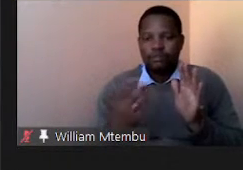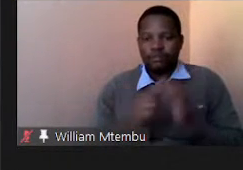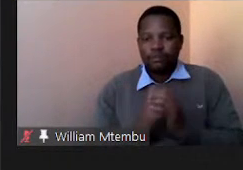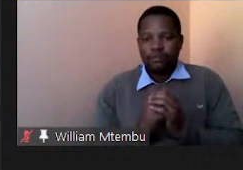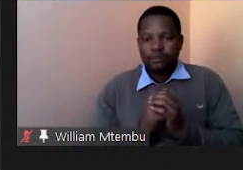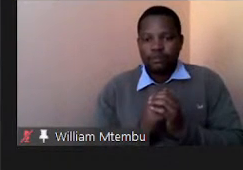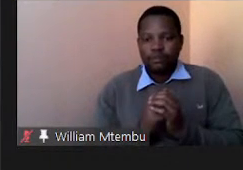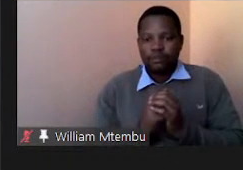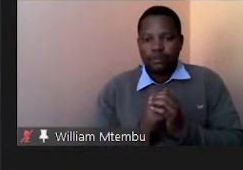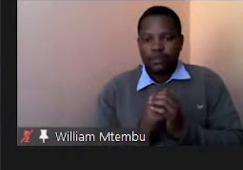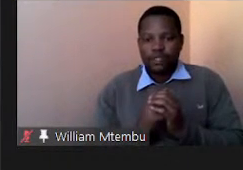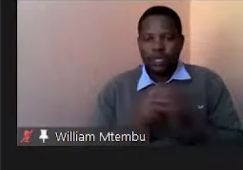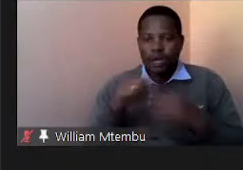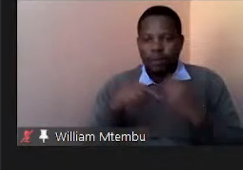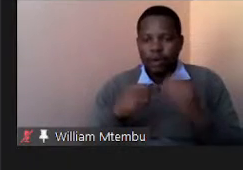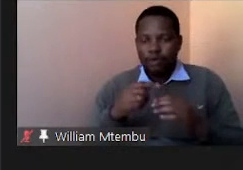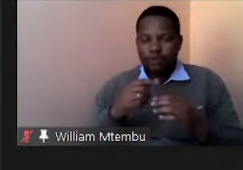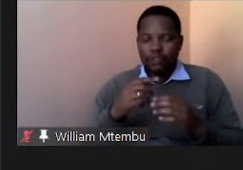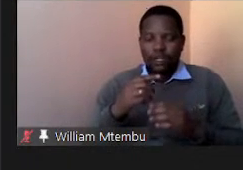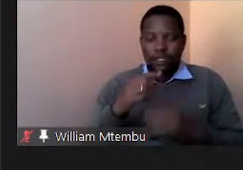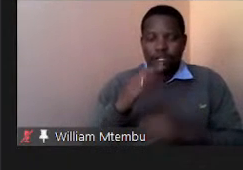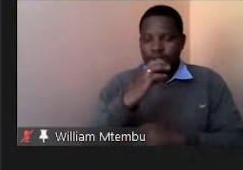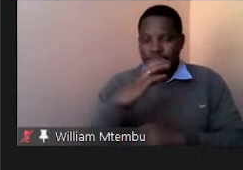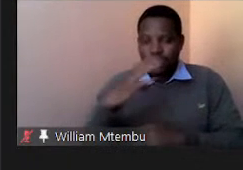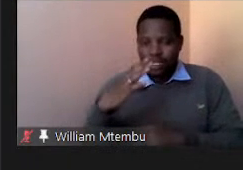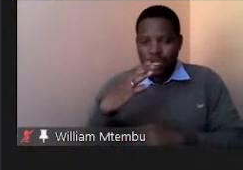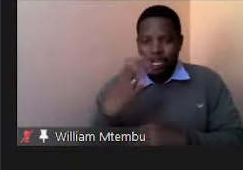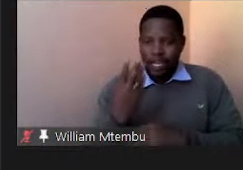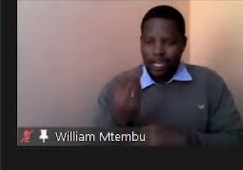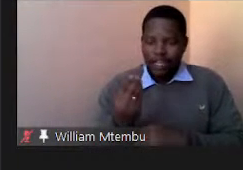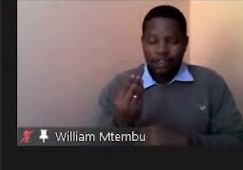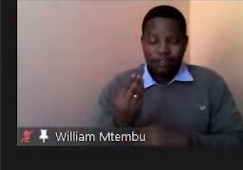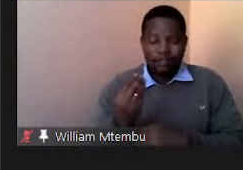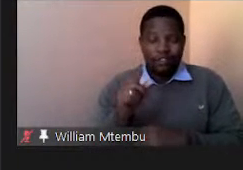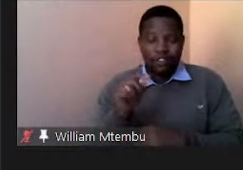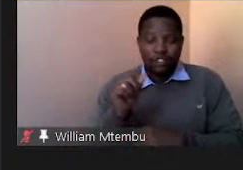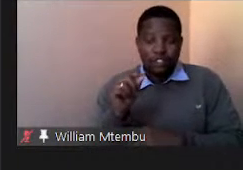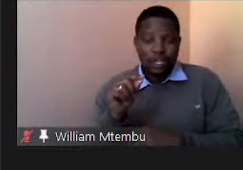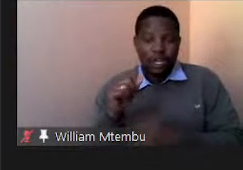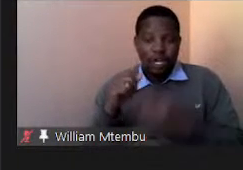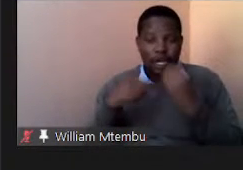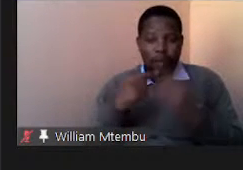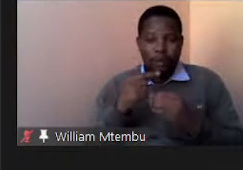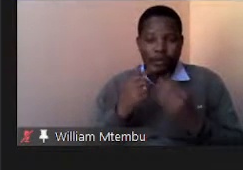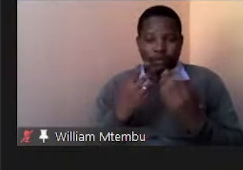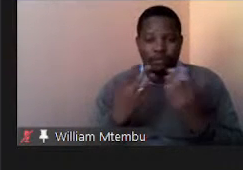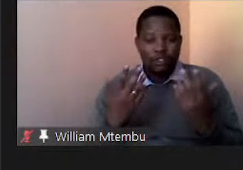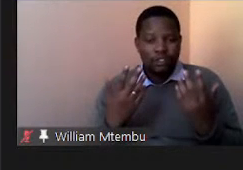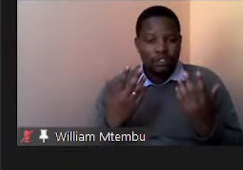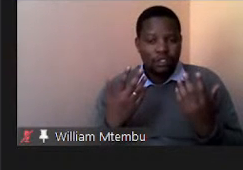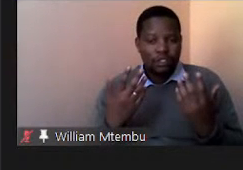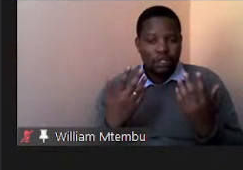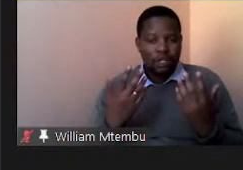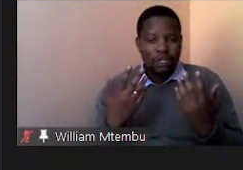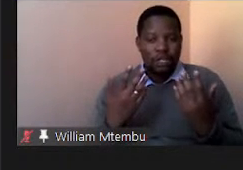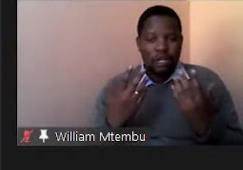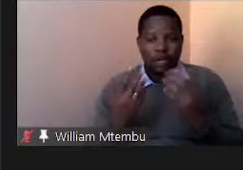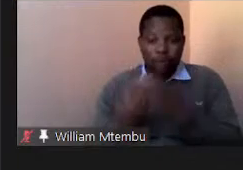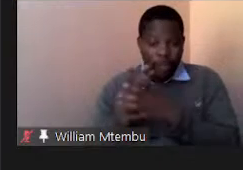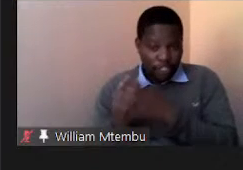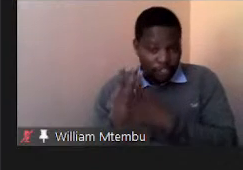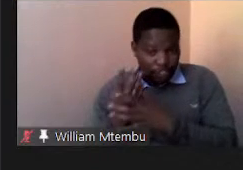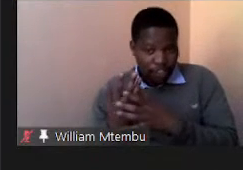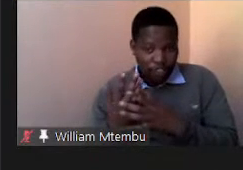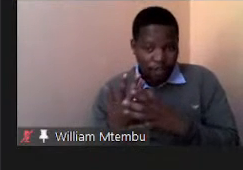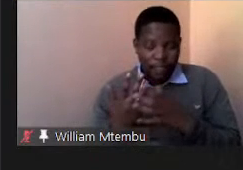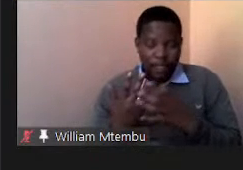dairy industry, because Eastern Cape, has a potential in terms of the dairy production of dairy